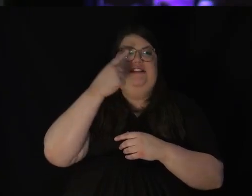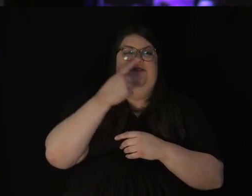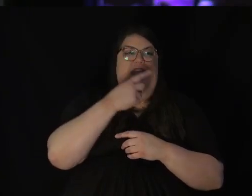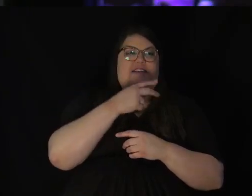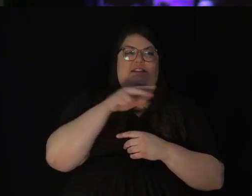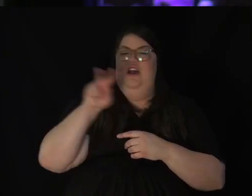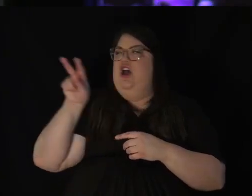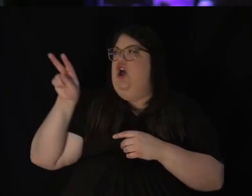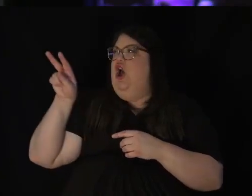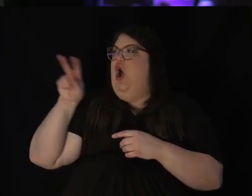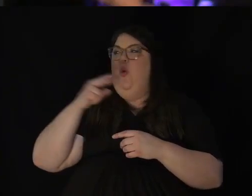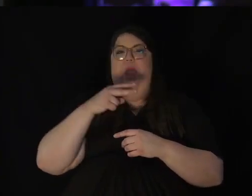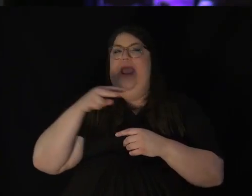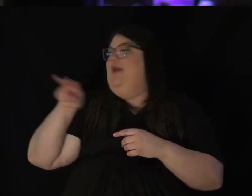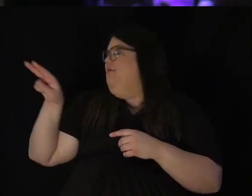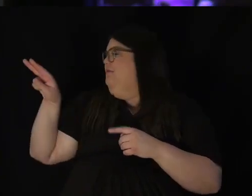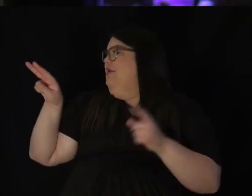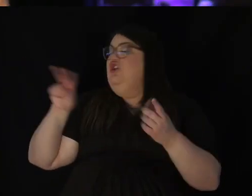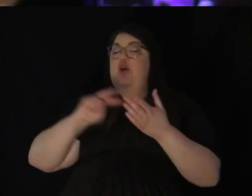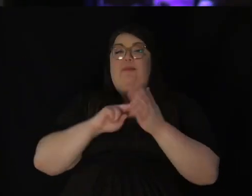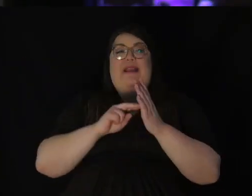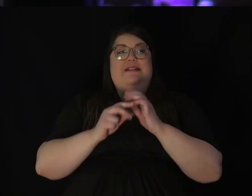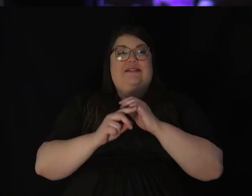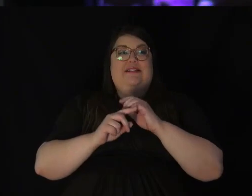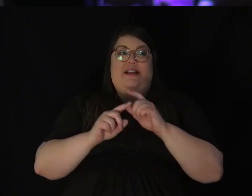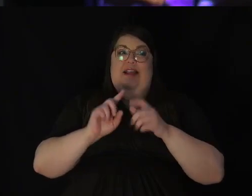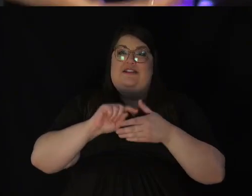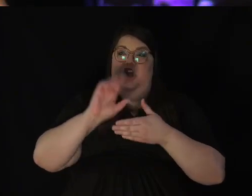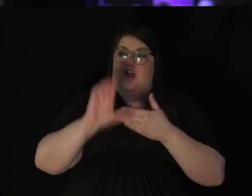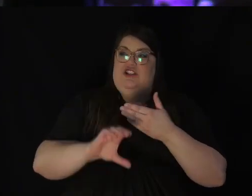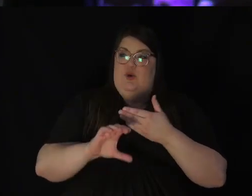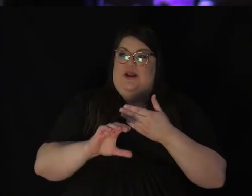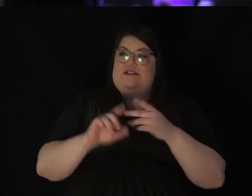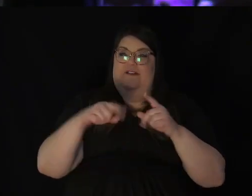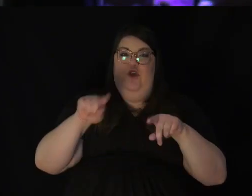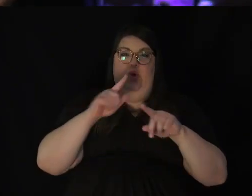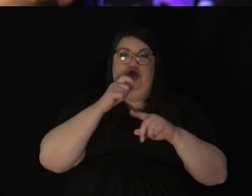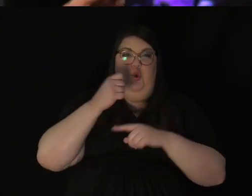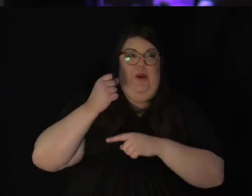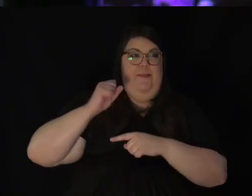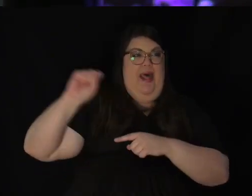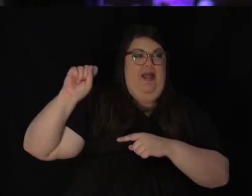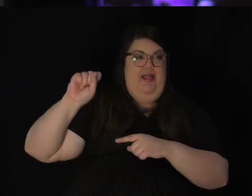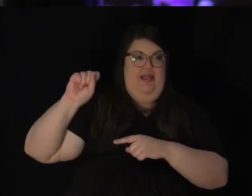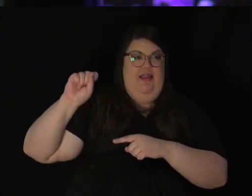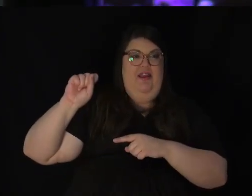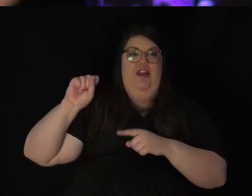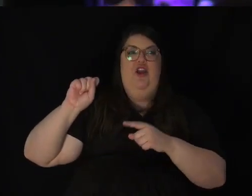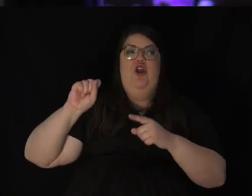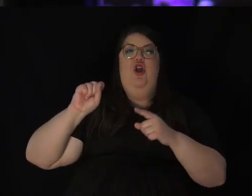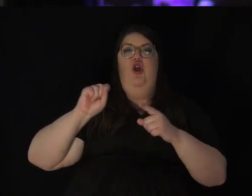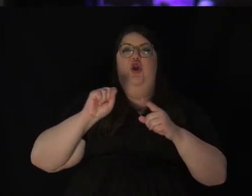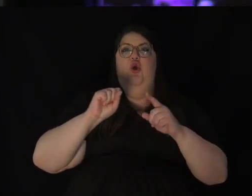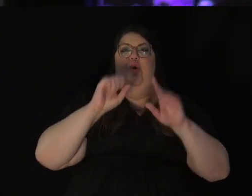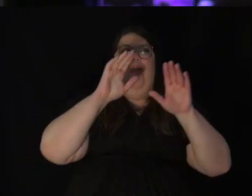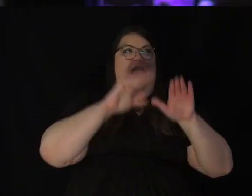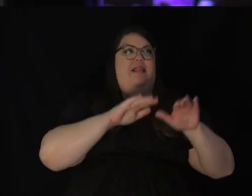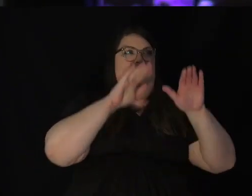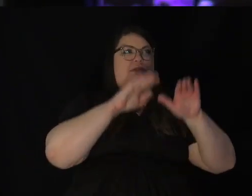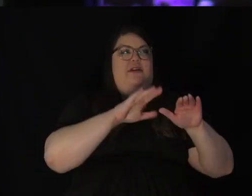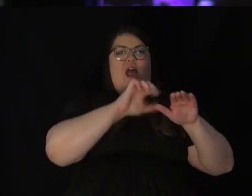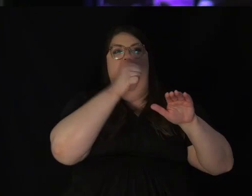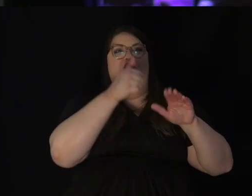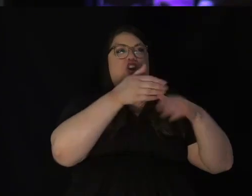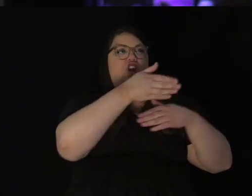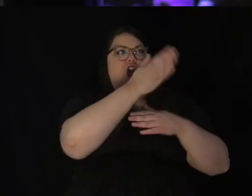for those who rebel against him, who turn away from him, who idolize other gods or elevate